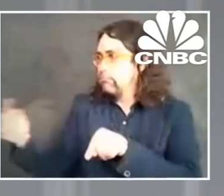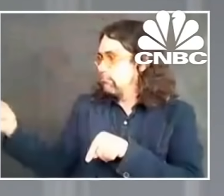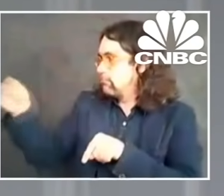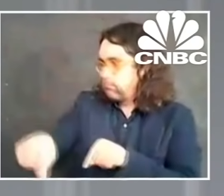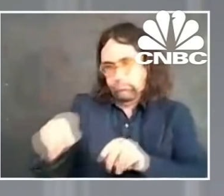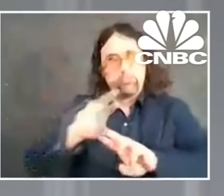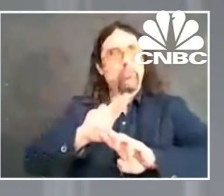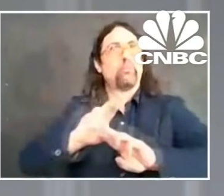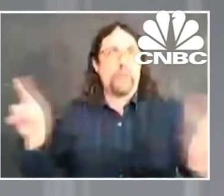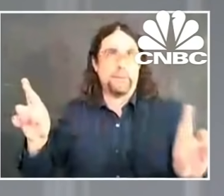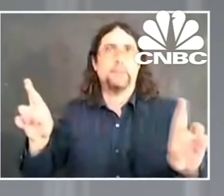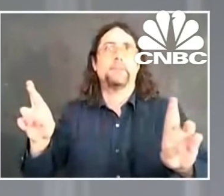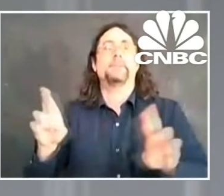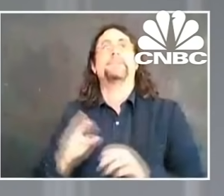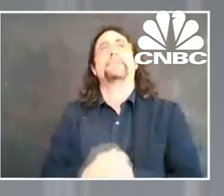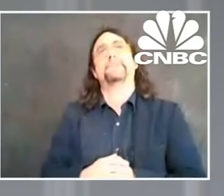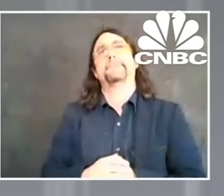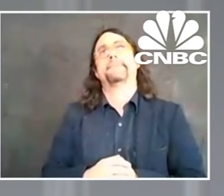people, again, have been